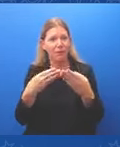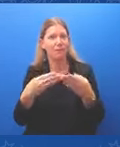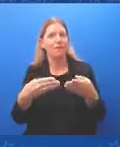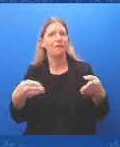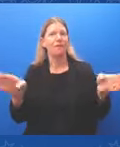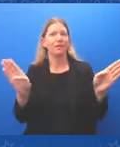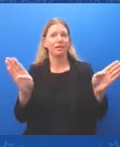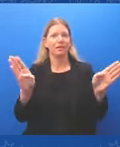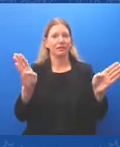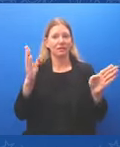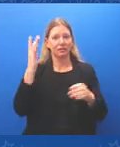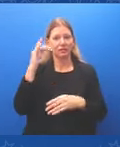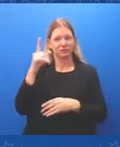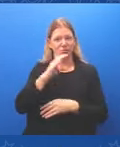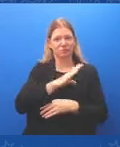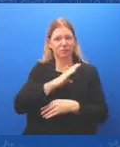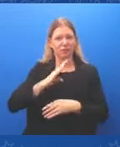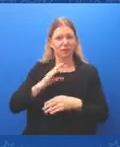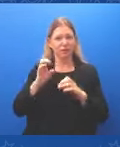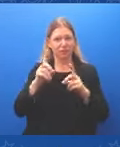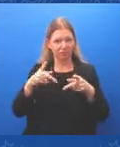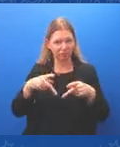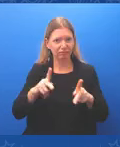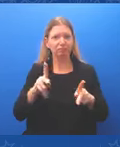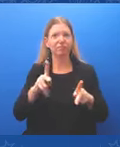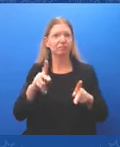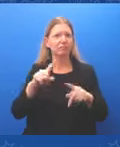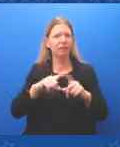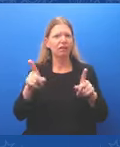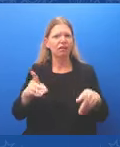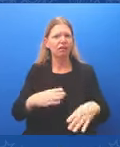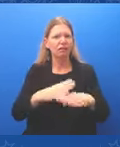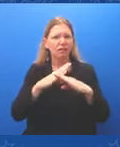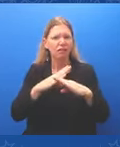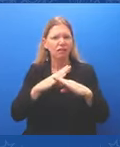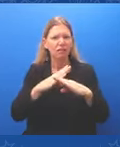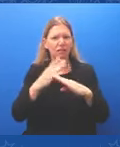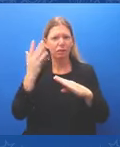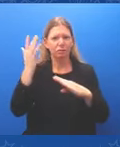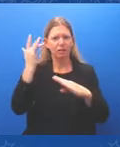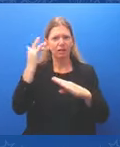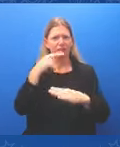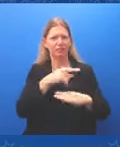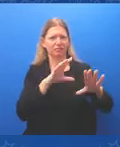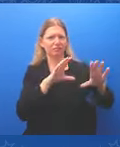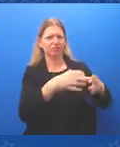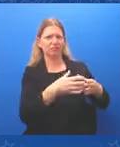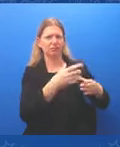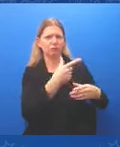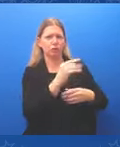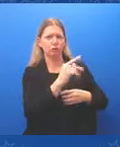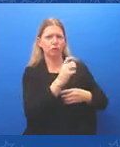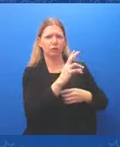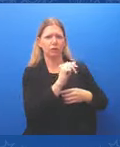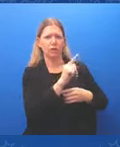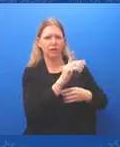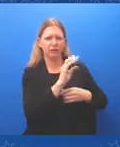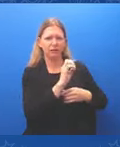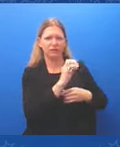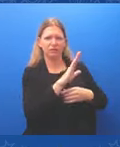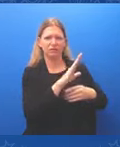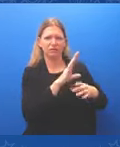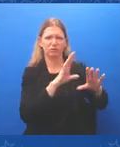President Kennedy spoke to the nation from the Oval Office, warning of a moral crisis of bigotry facing the nation